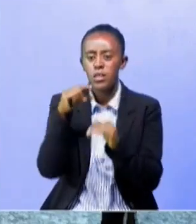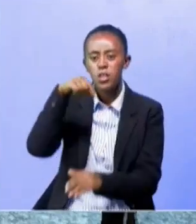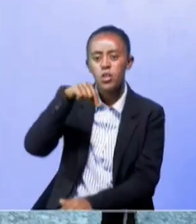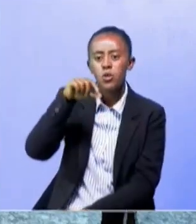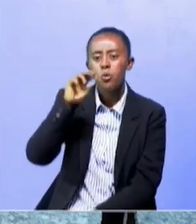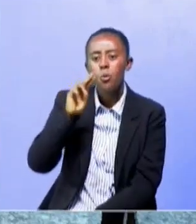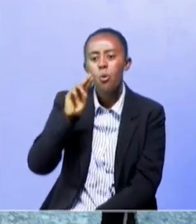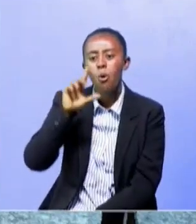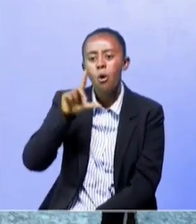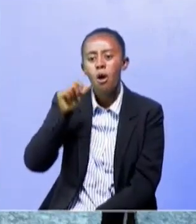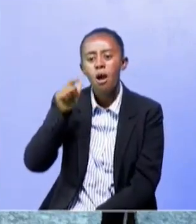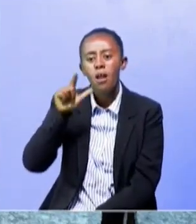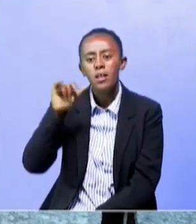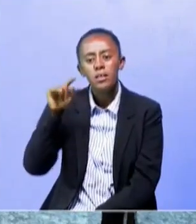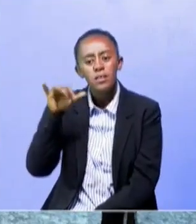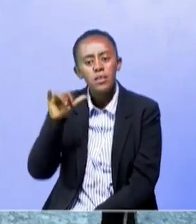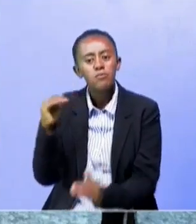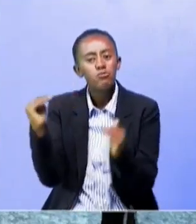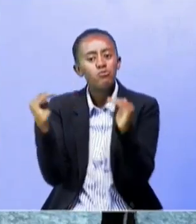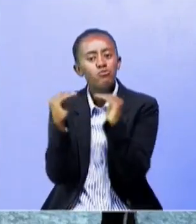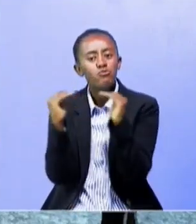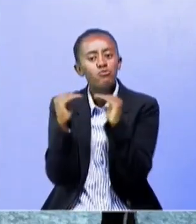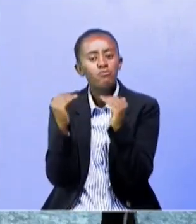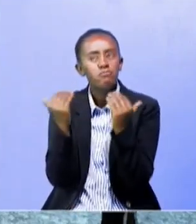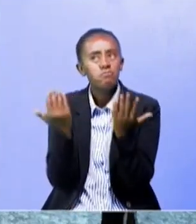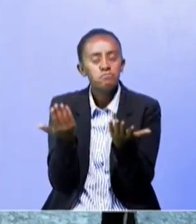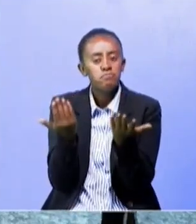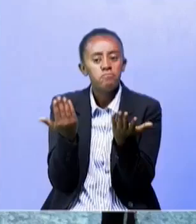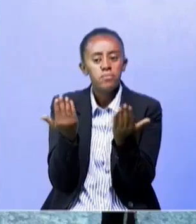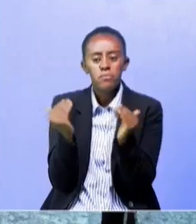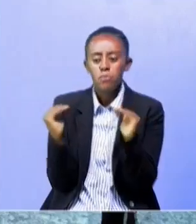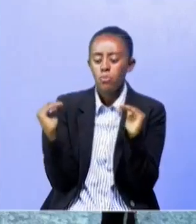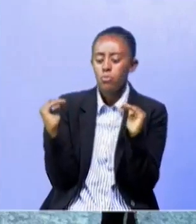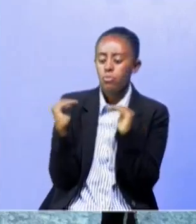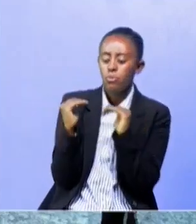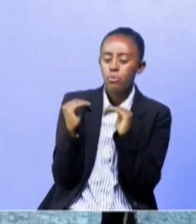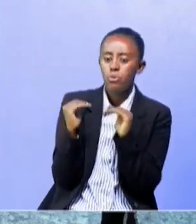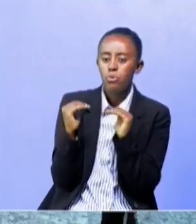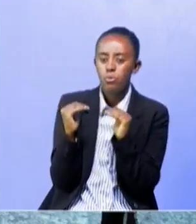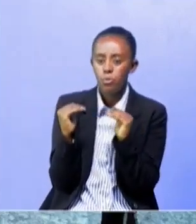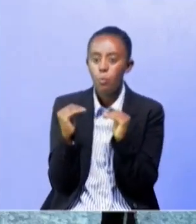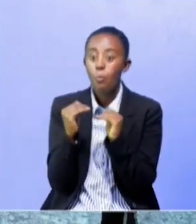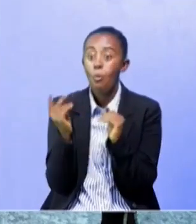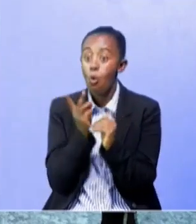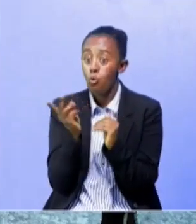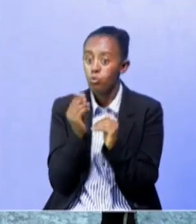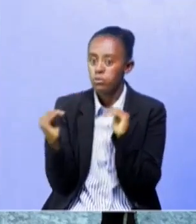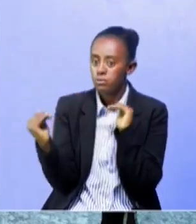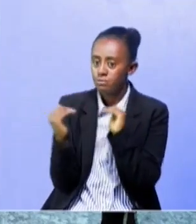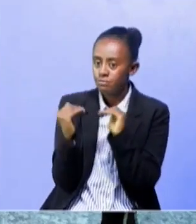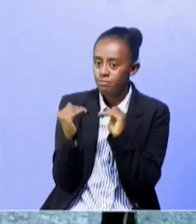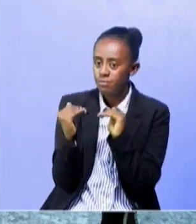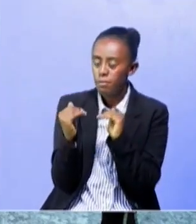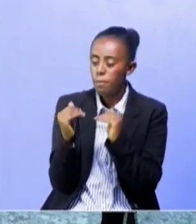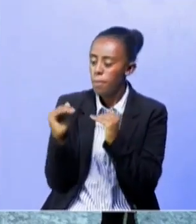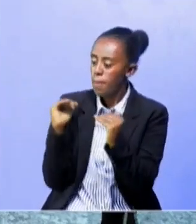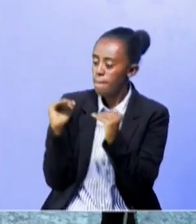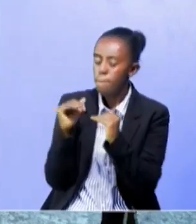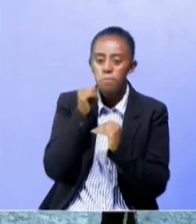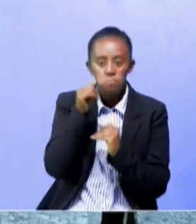means that the way how you make equal both, both